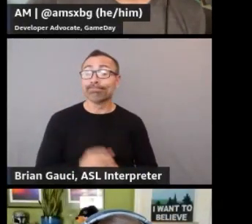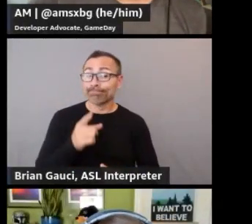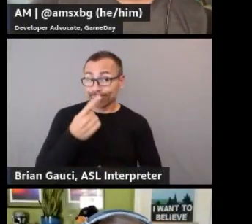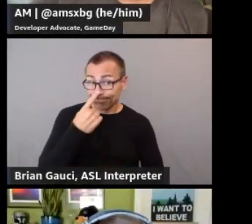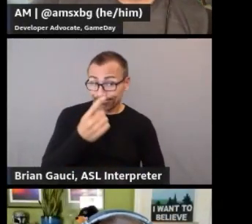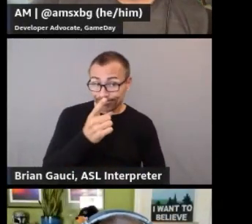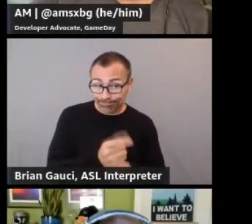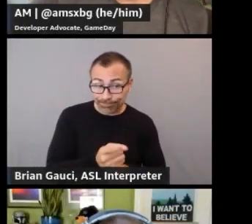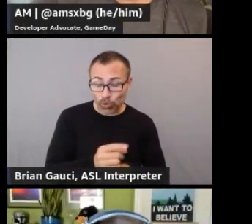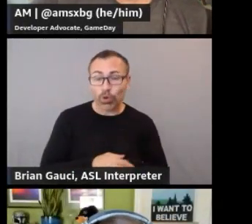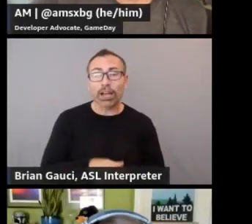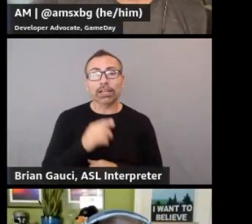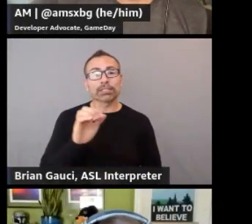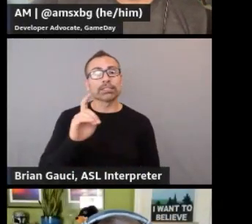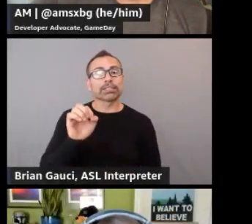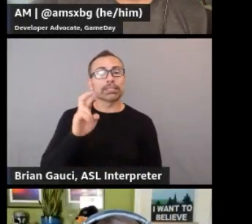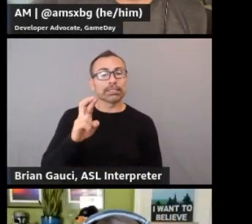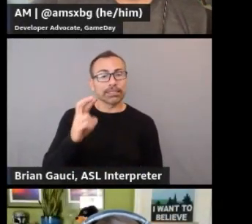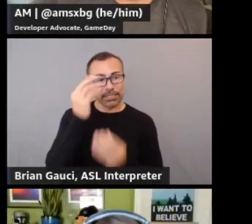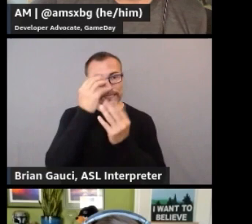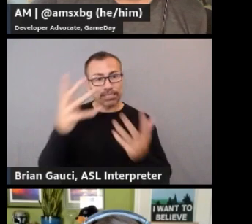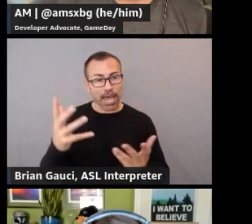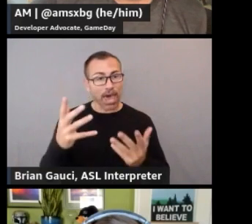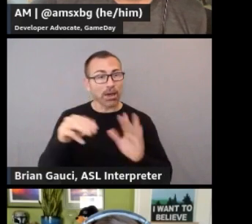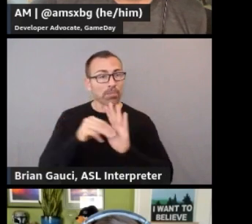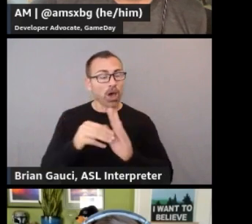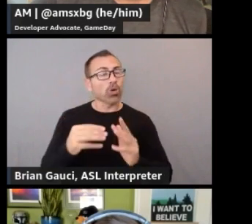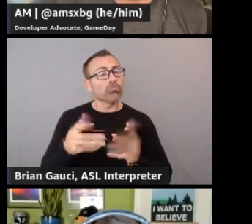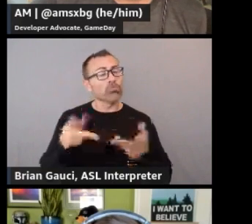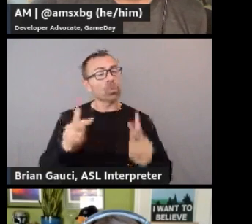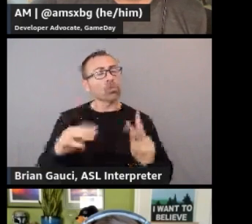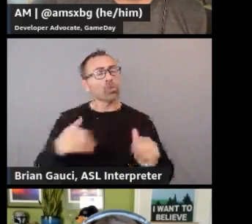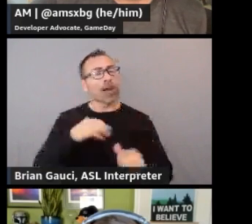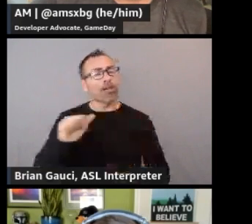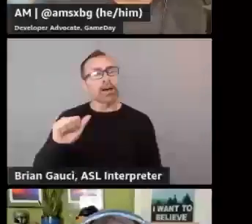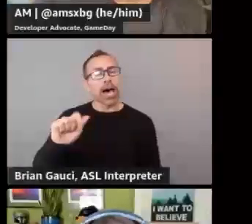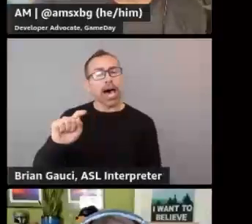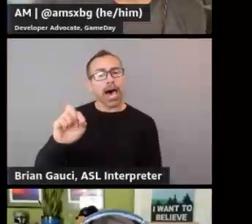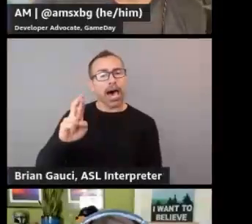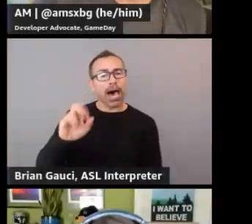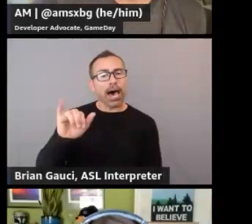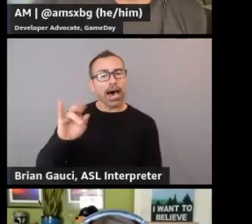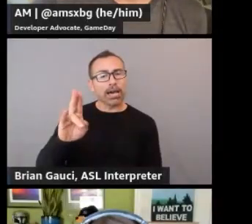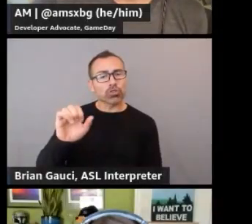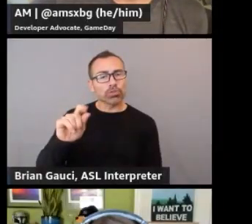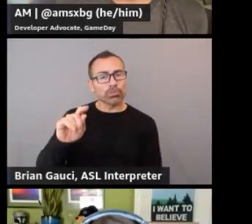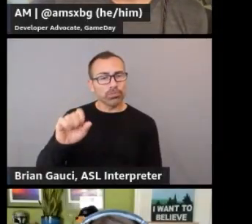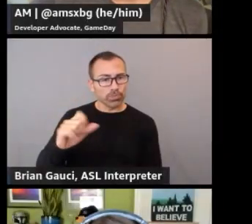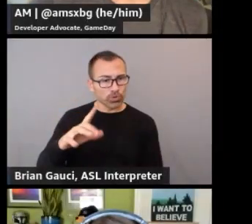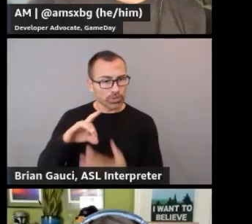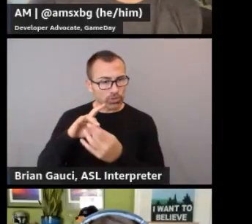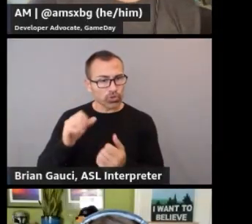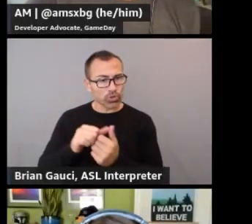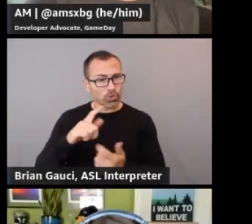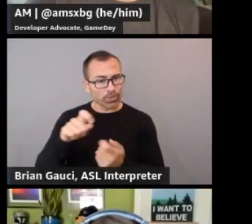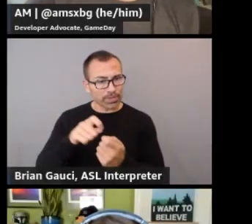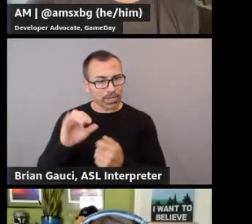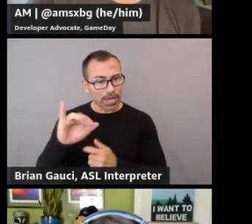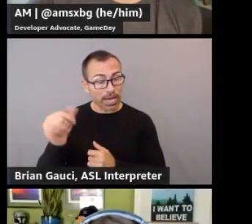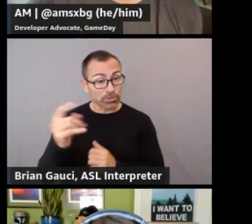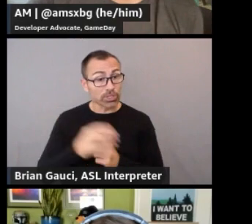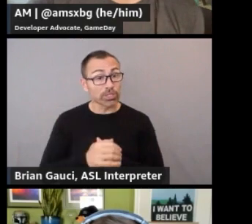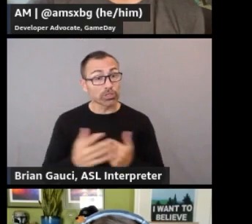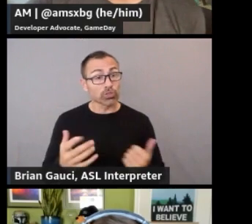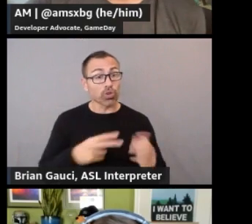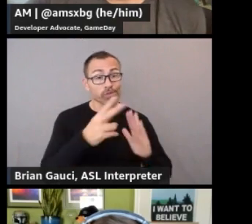model allows you to have attributes that are associated with particular objects. So in this case, readers and editors are attributes of the